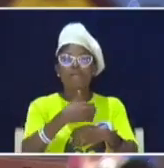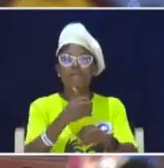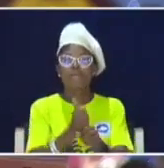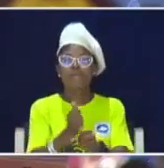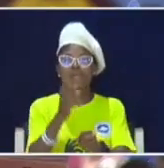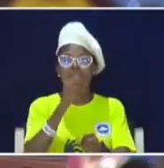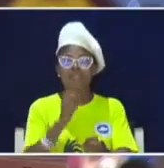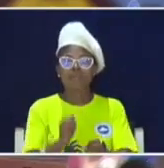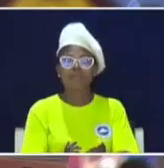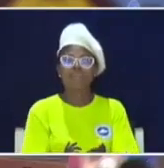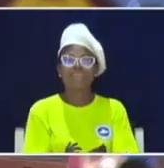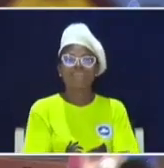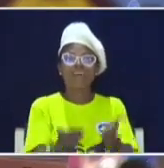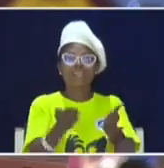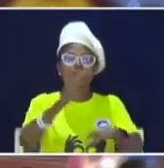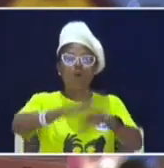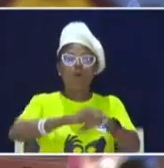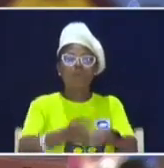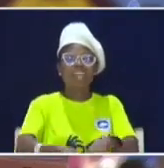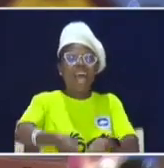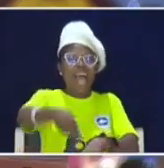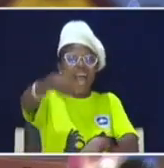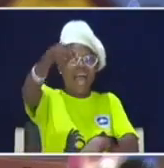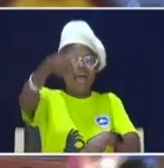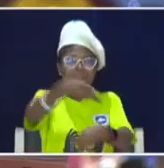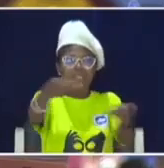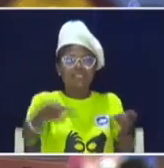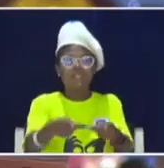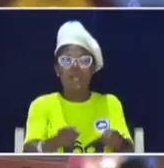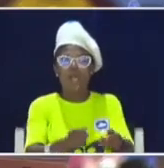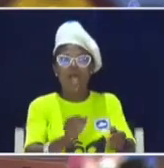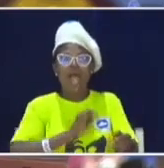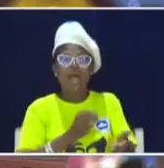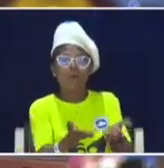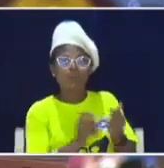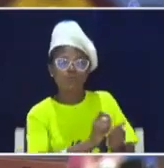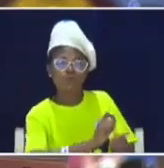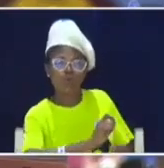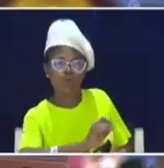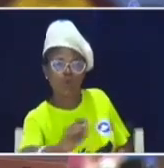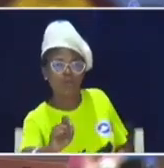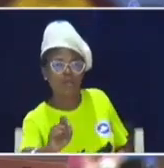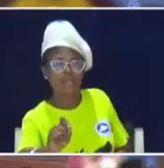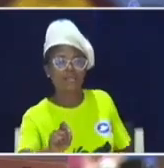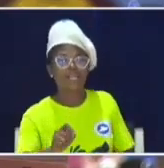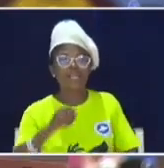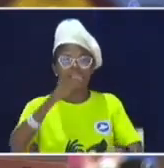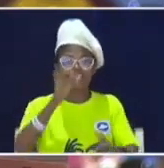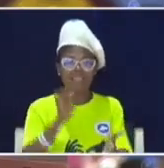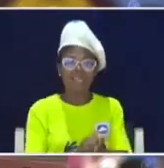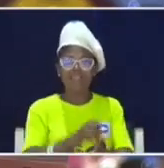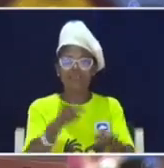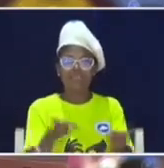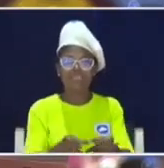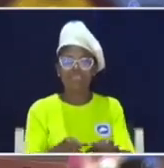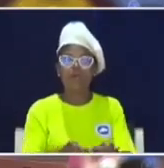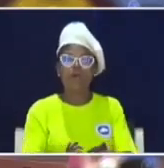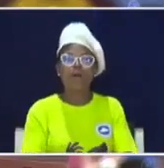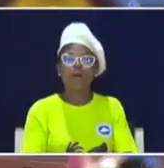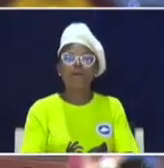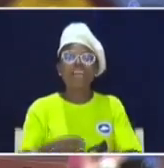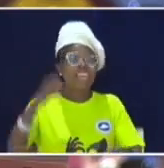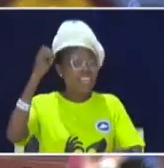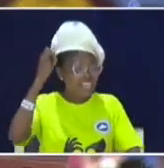high places. If that Bible is your own, underline those two words, high places, because we're going to talk about it. He made